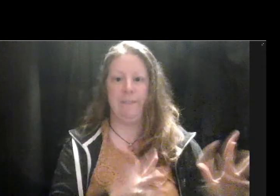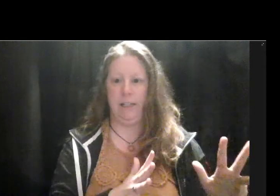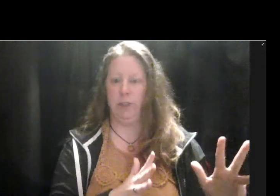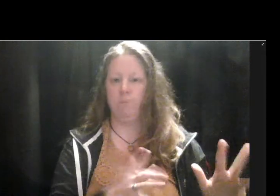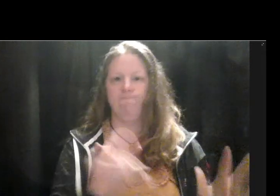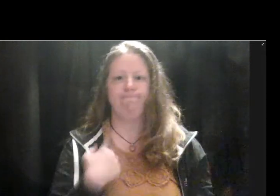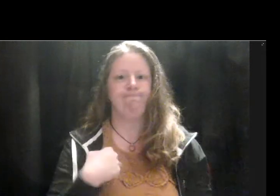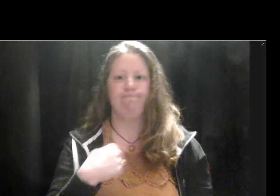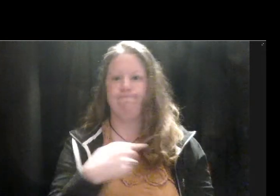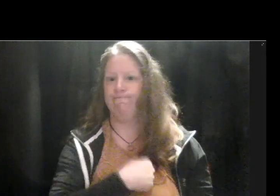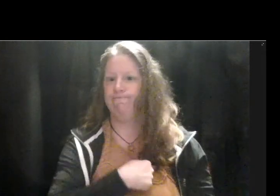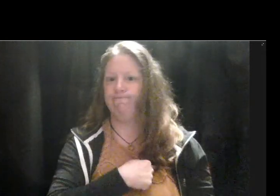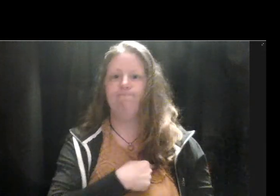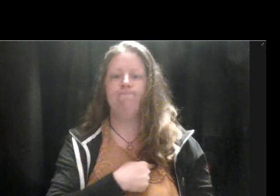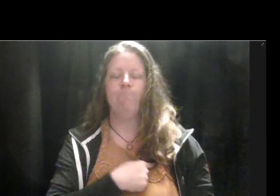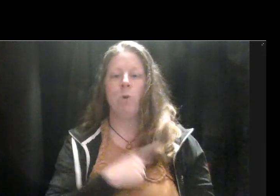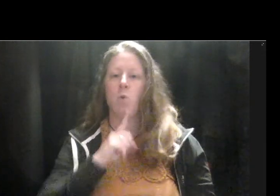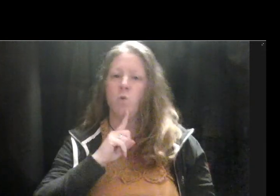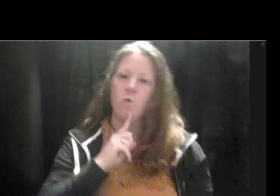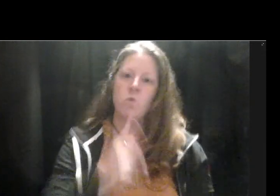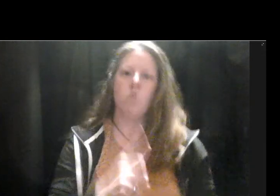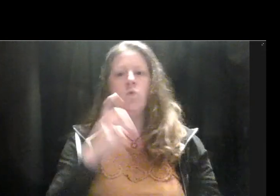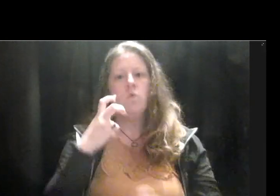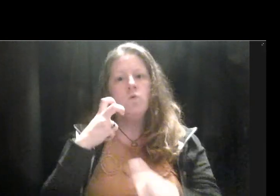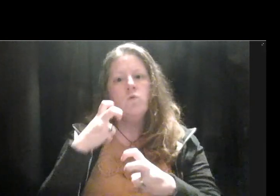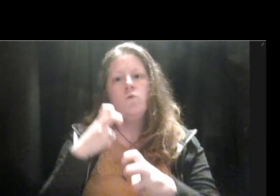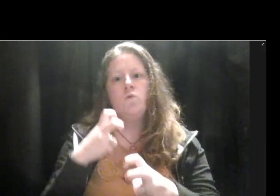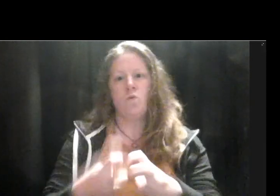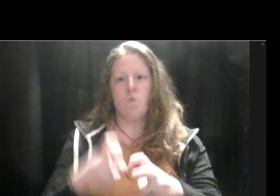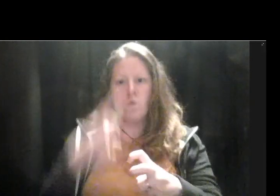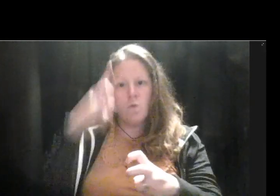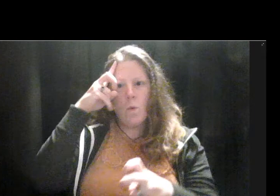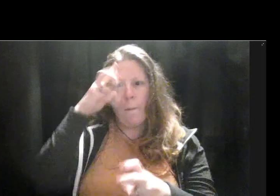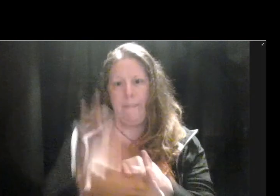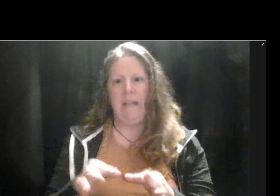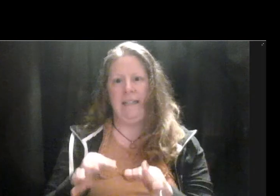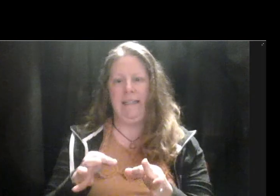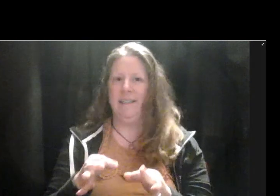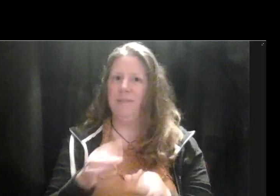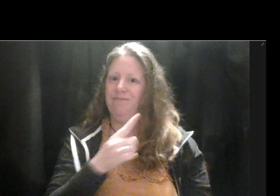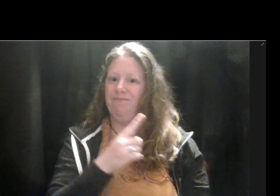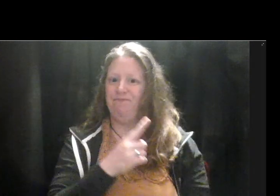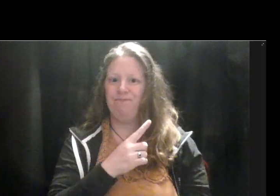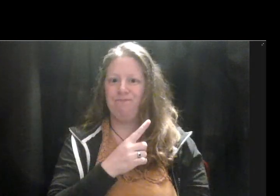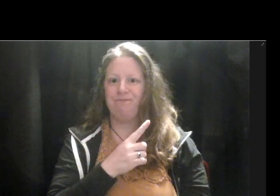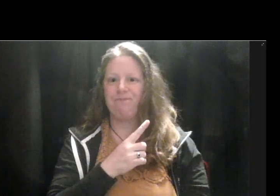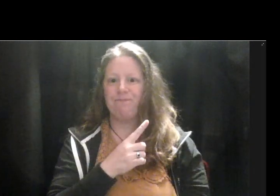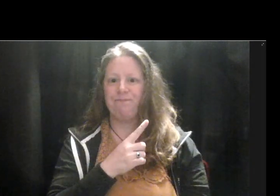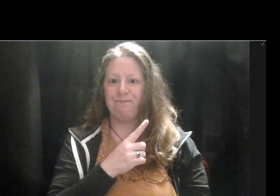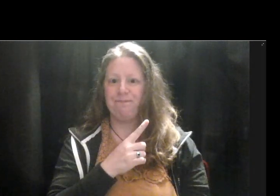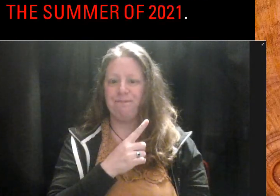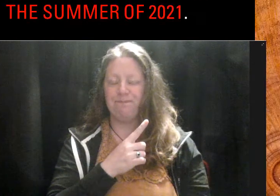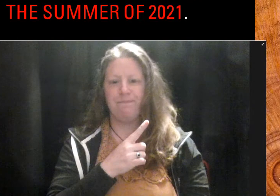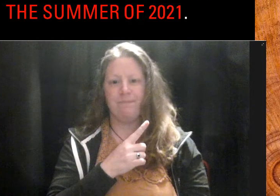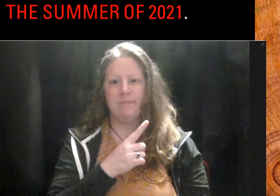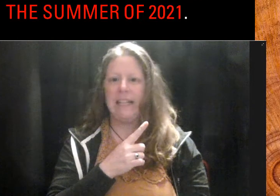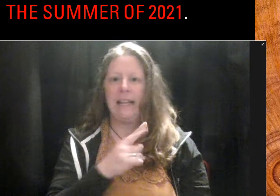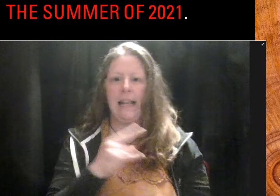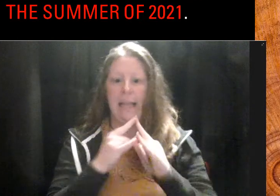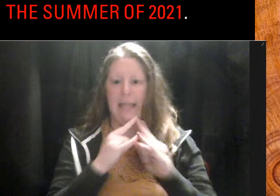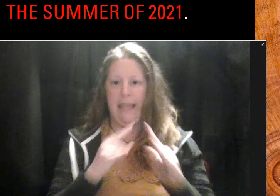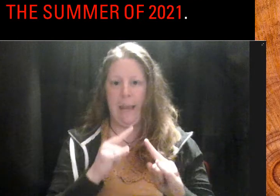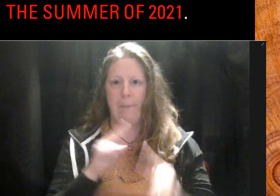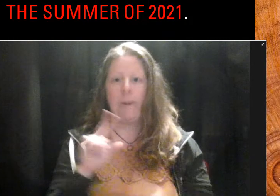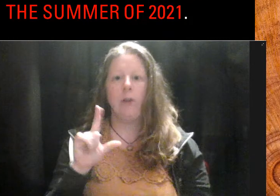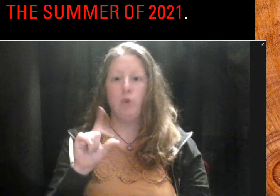We've met, we've finished, and we have made the very difficult decision.